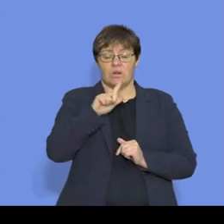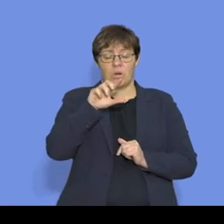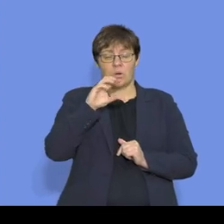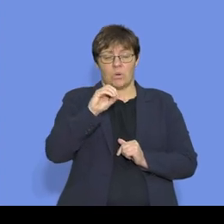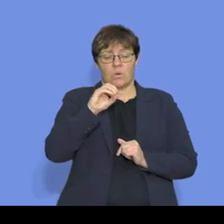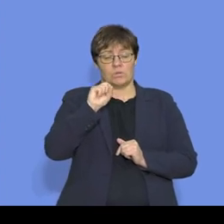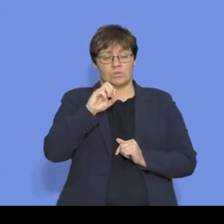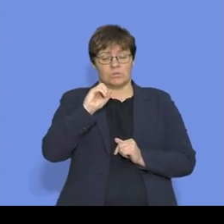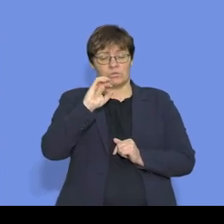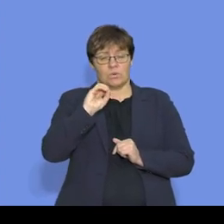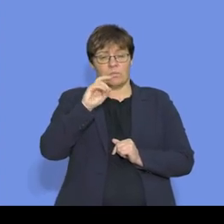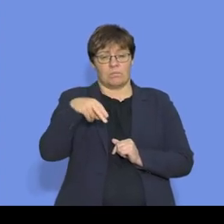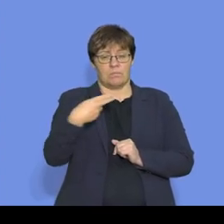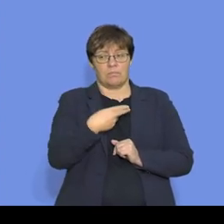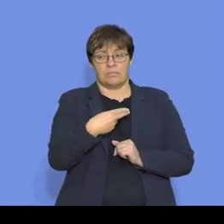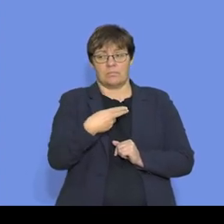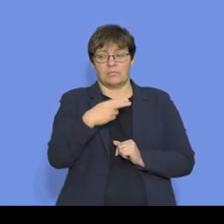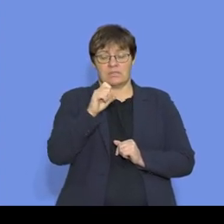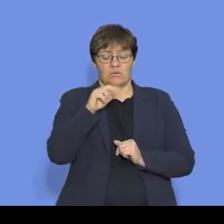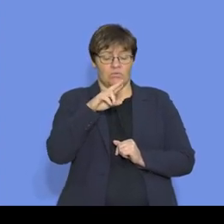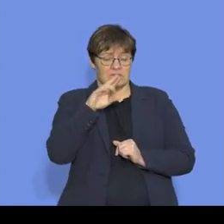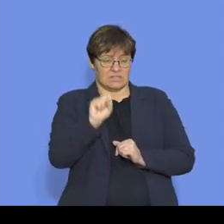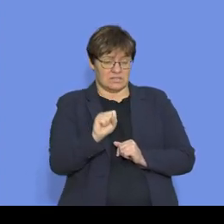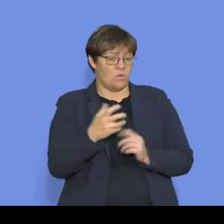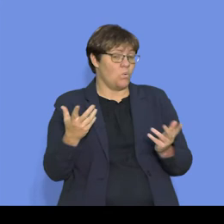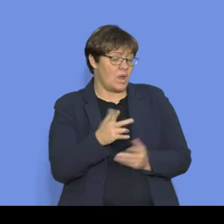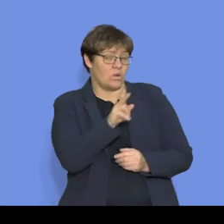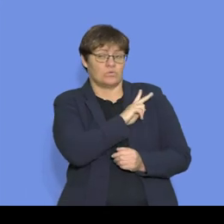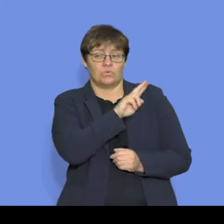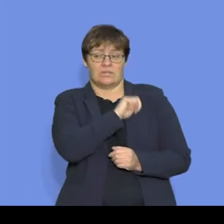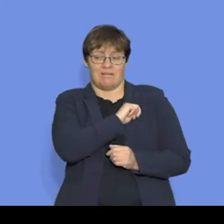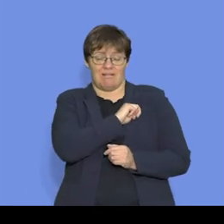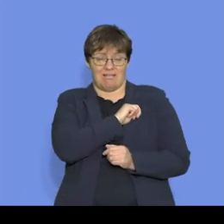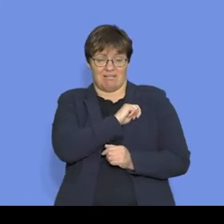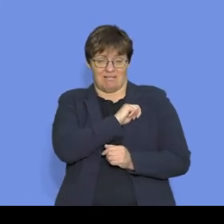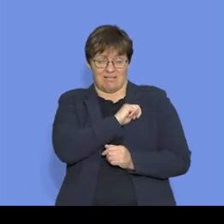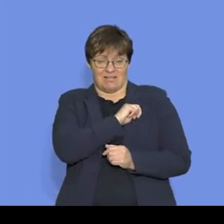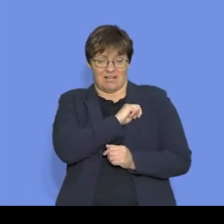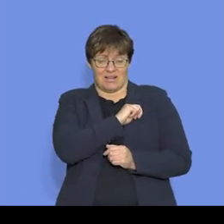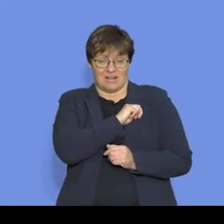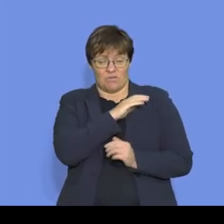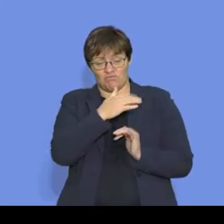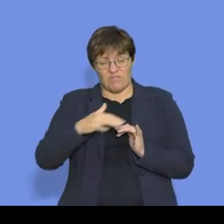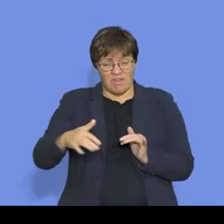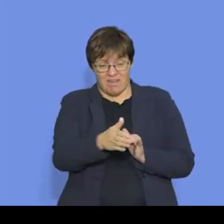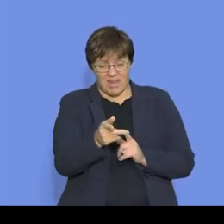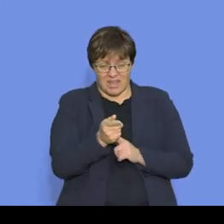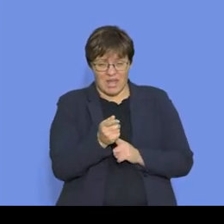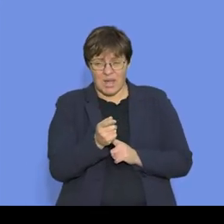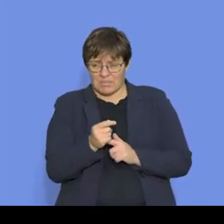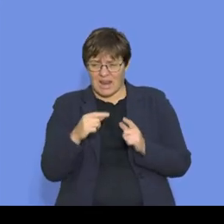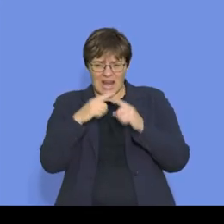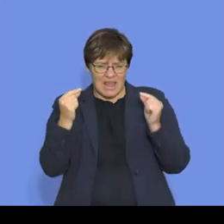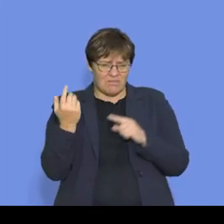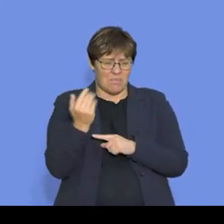Glossopteris, found near Moy River in KZN. These are the leaves of the plant, and you might